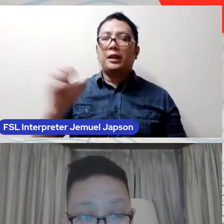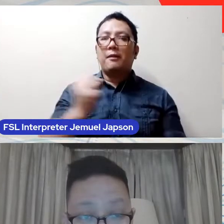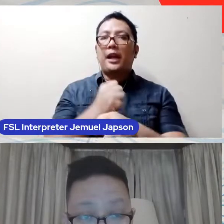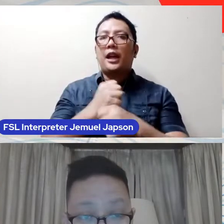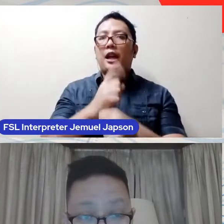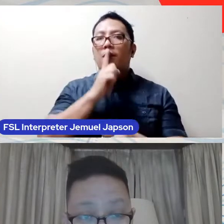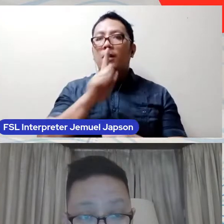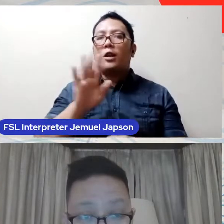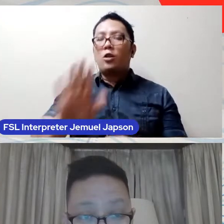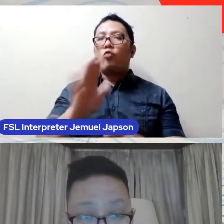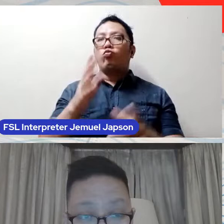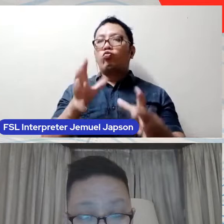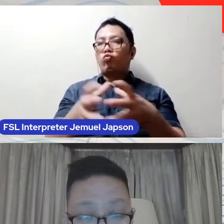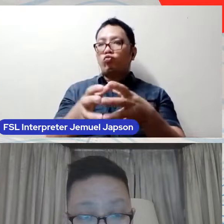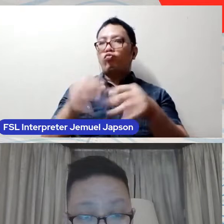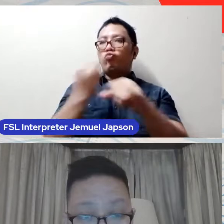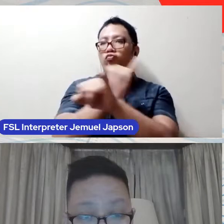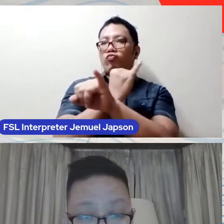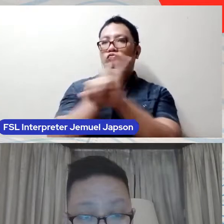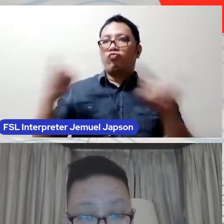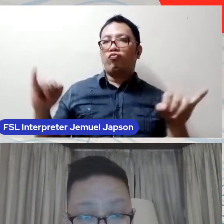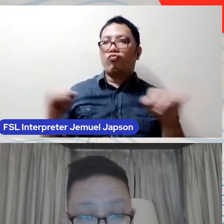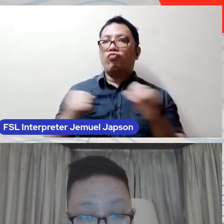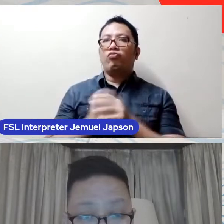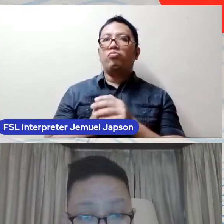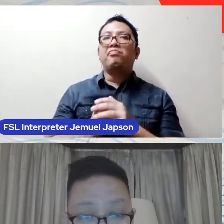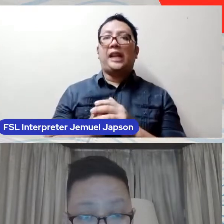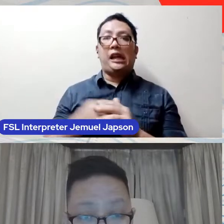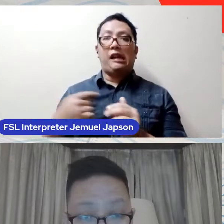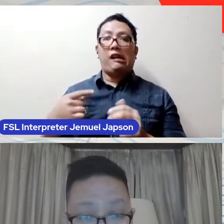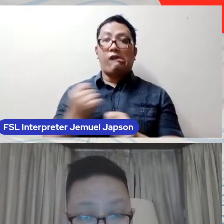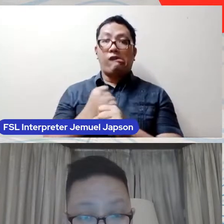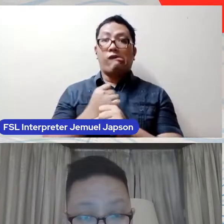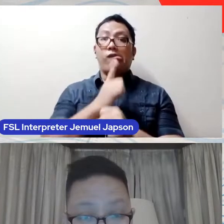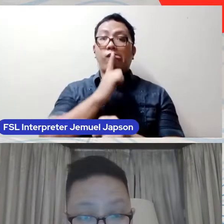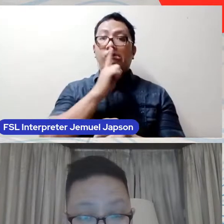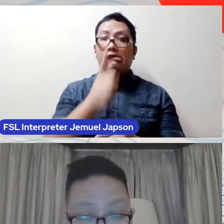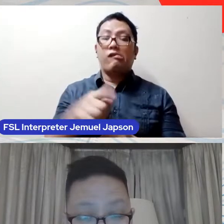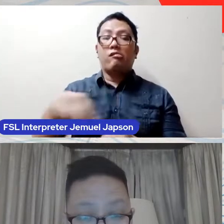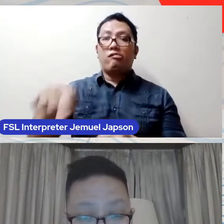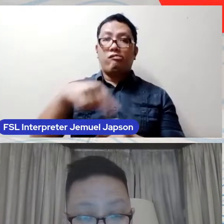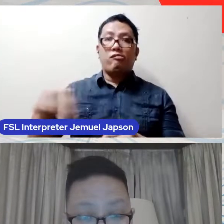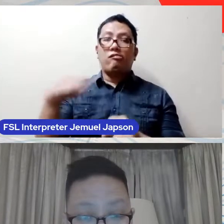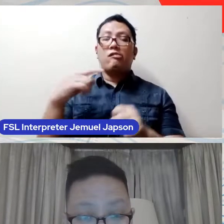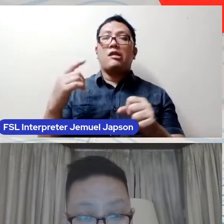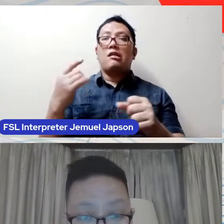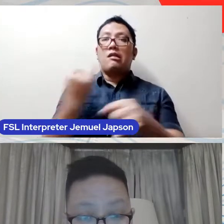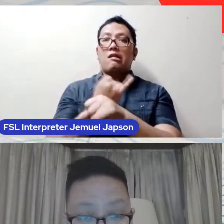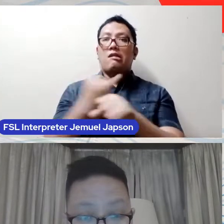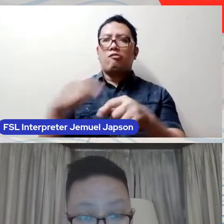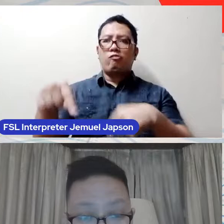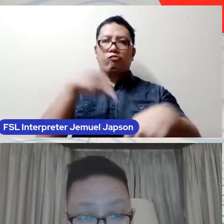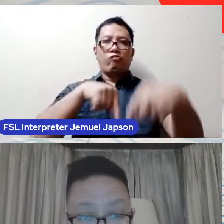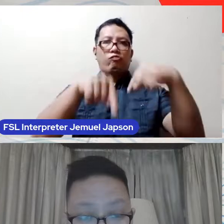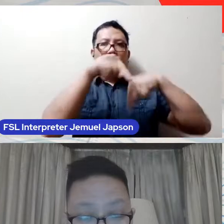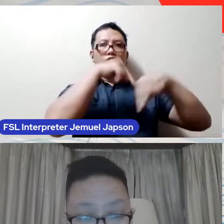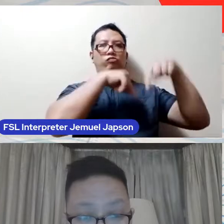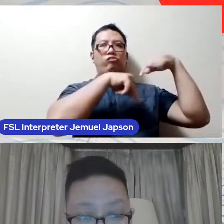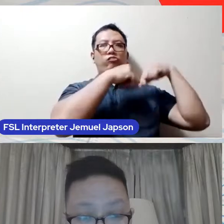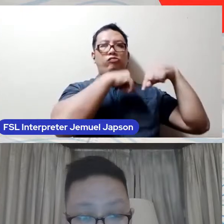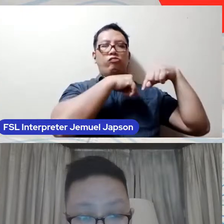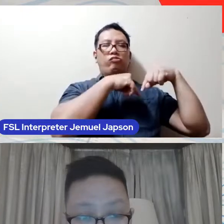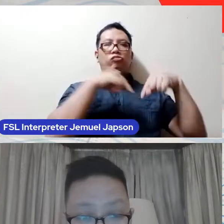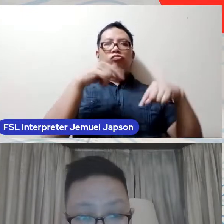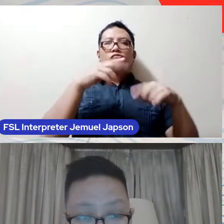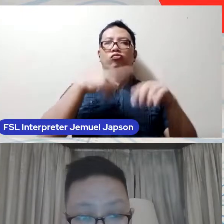their independence? To ensure independence, syempre po we go back to the